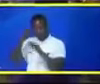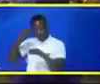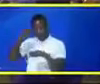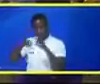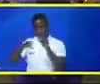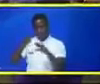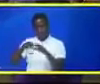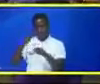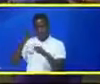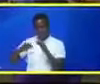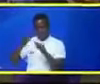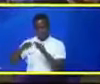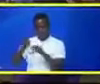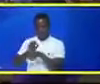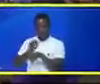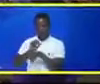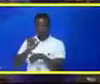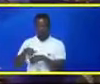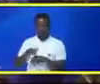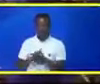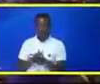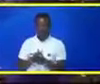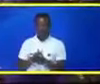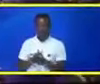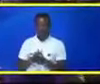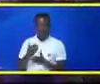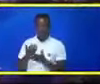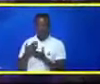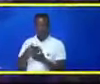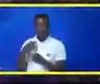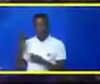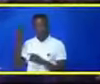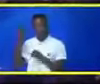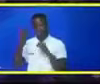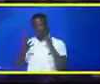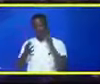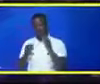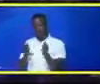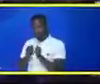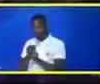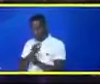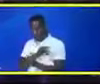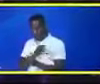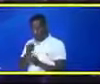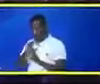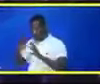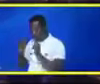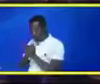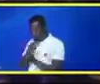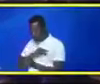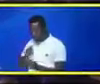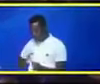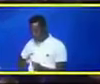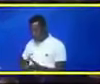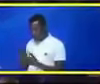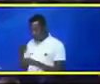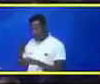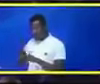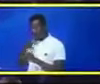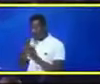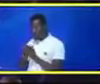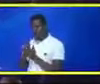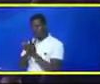final assignment. By the way, I was talking with His Eminence while I sat down, and he did tell me that on